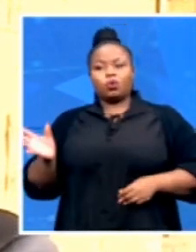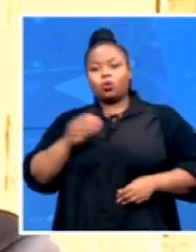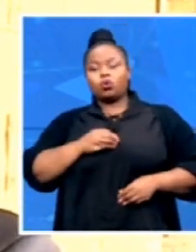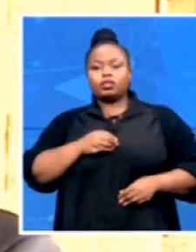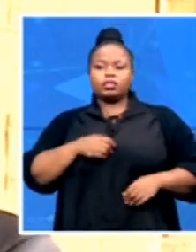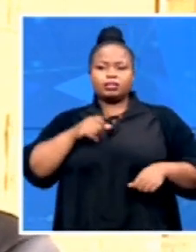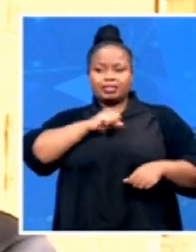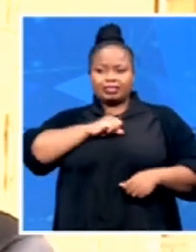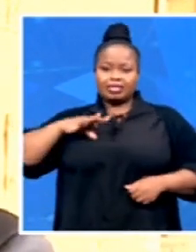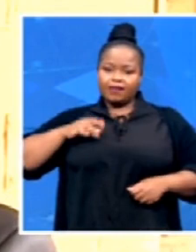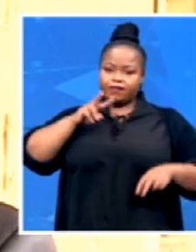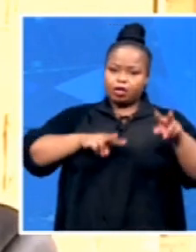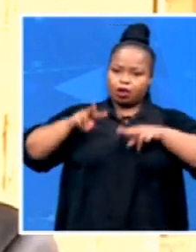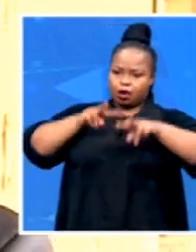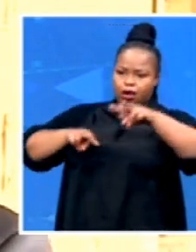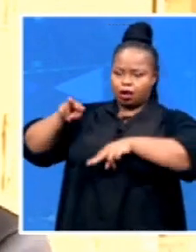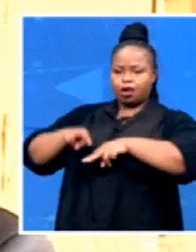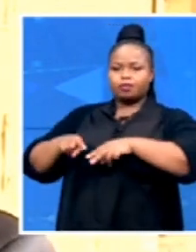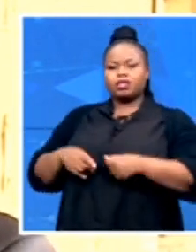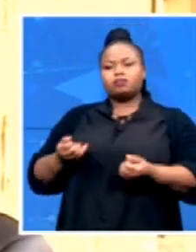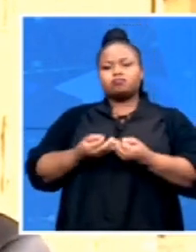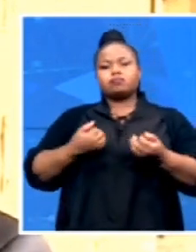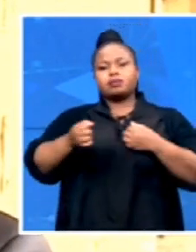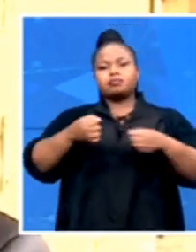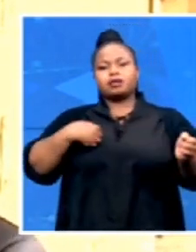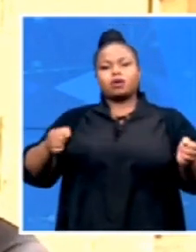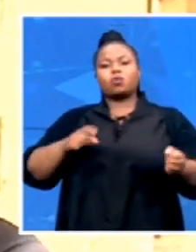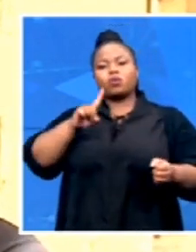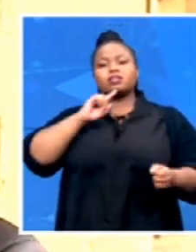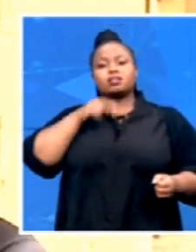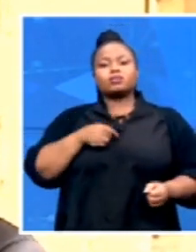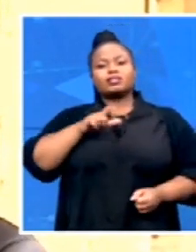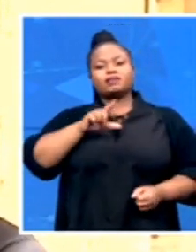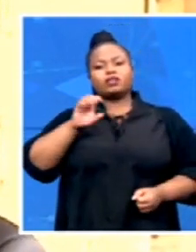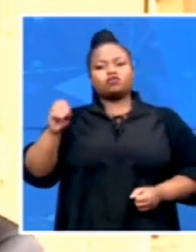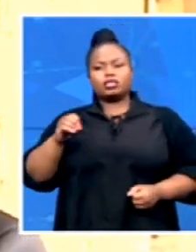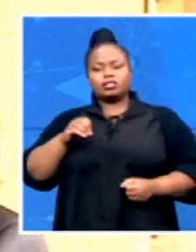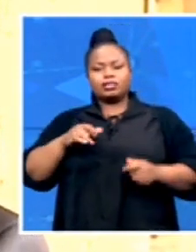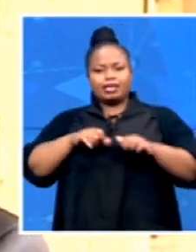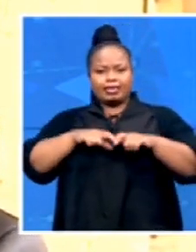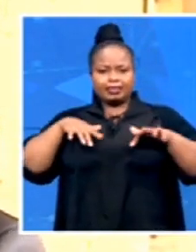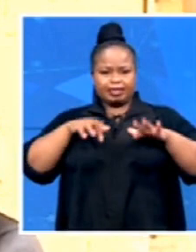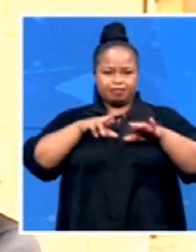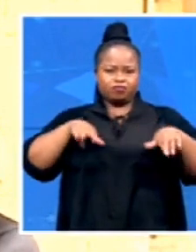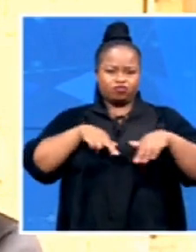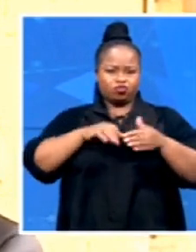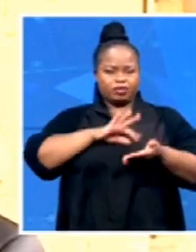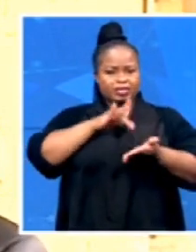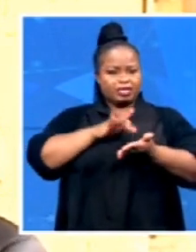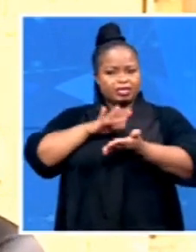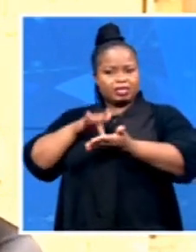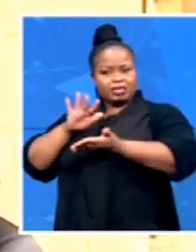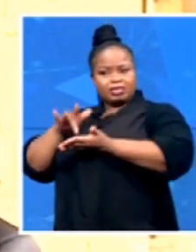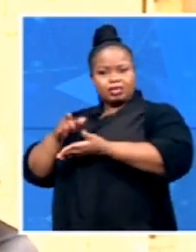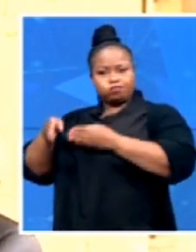the 1,700 examination rooms, or rather examination centers across the province. But we'll also be